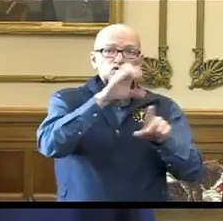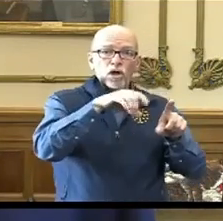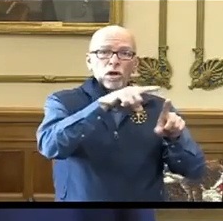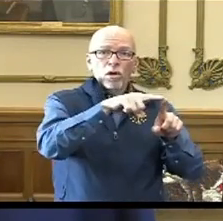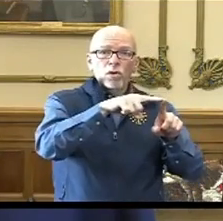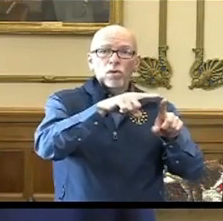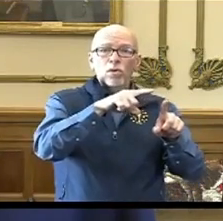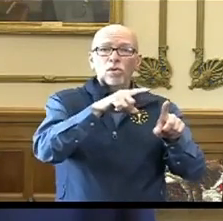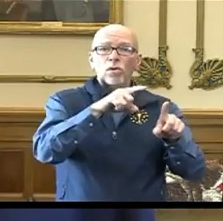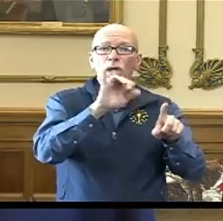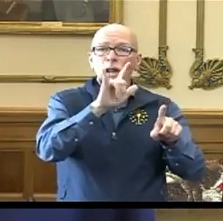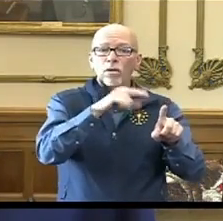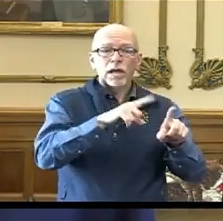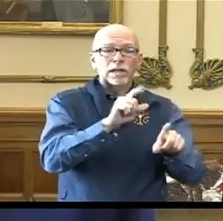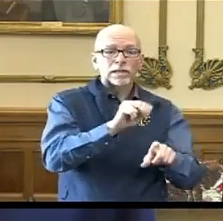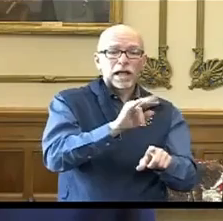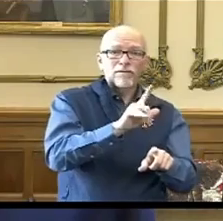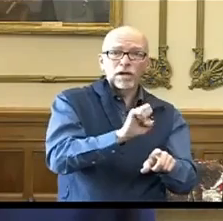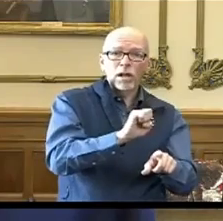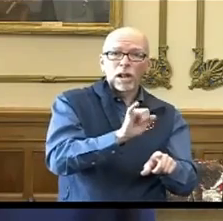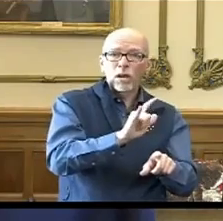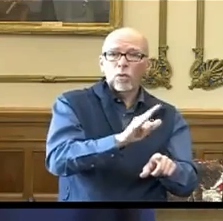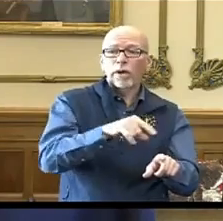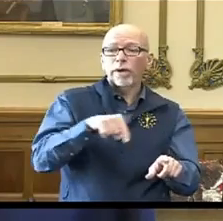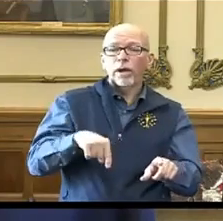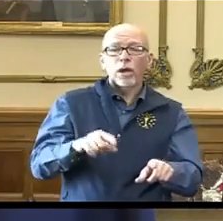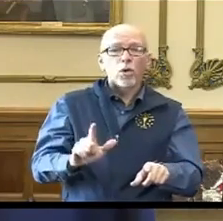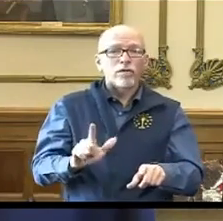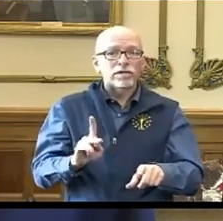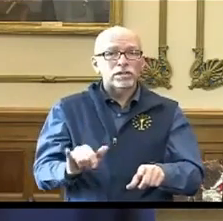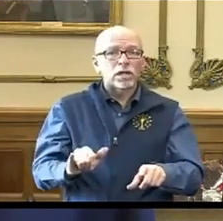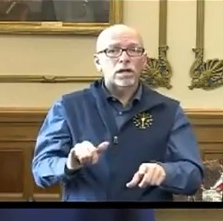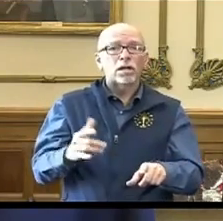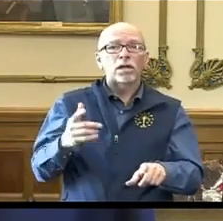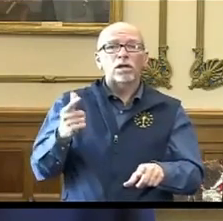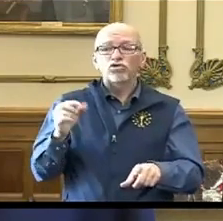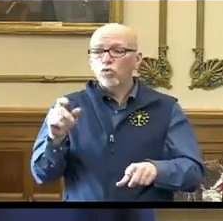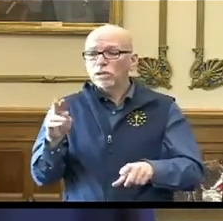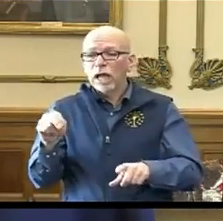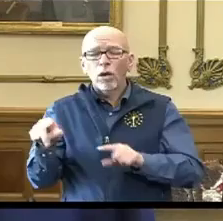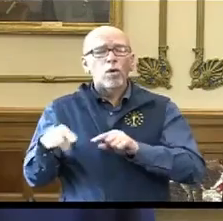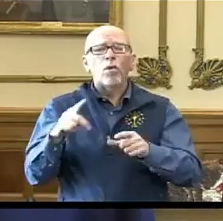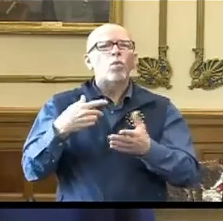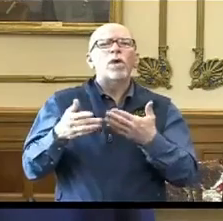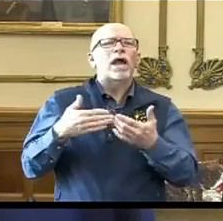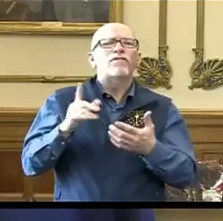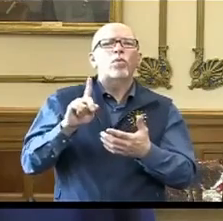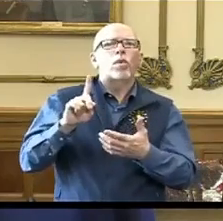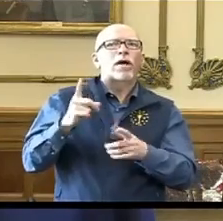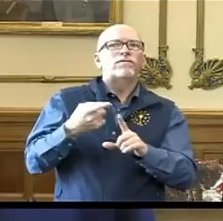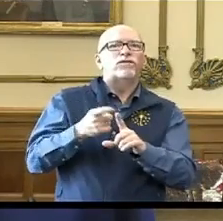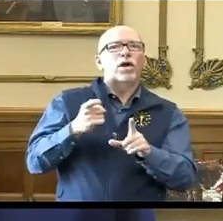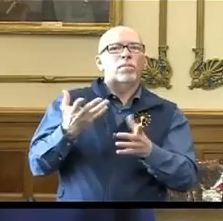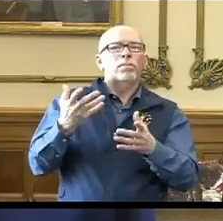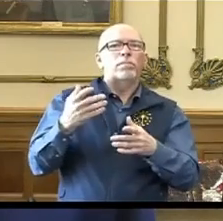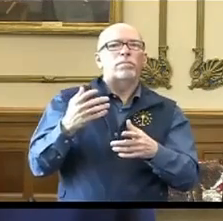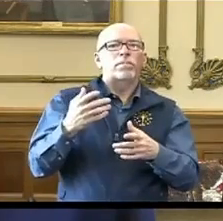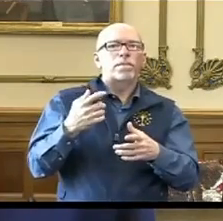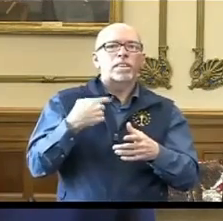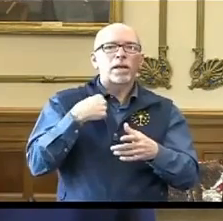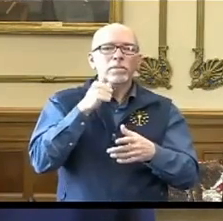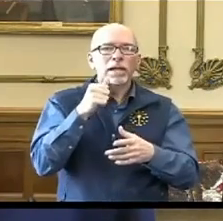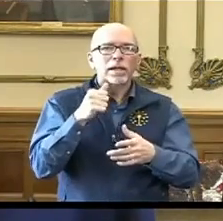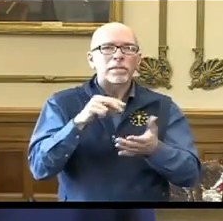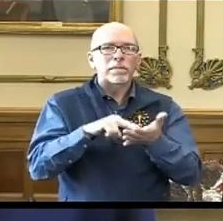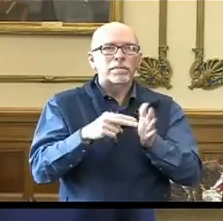or Danville, Illinois, or Louisville, or Georgetown, wherever this is coming from, and I'm not suggesting